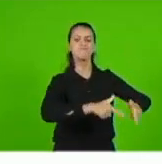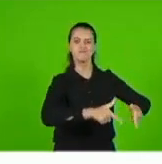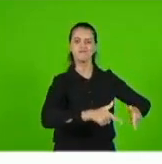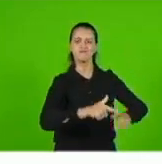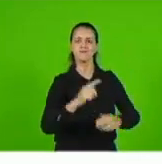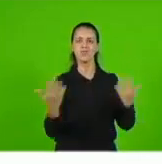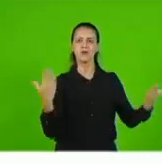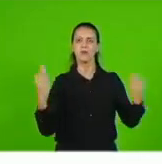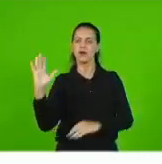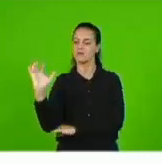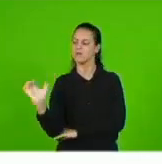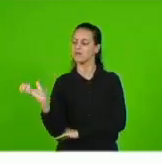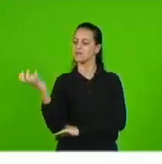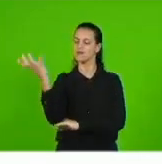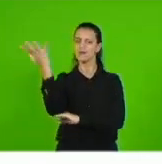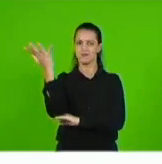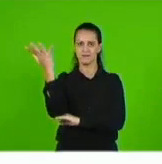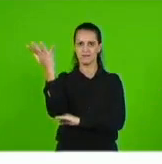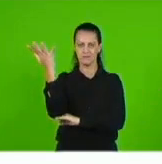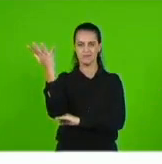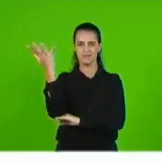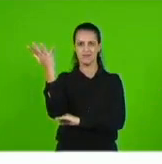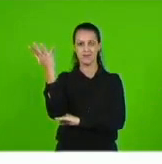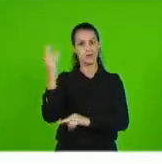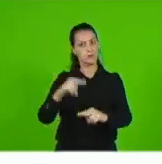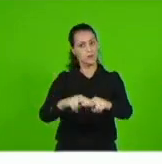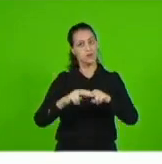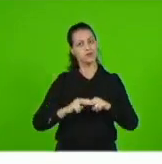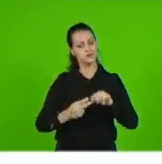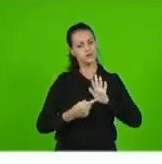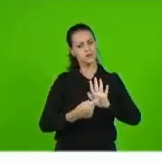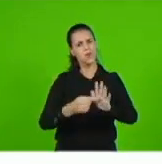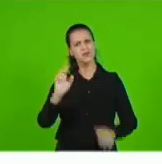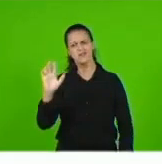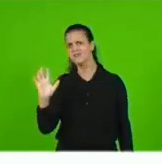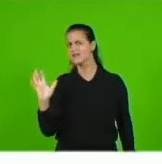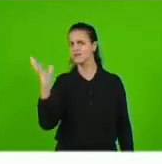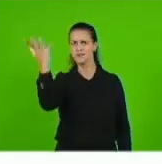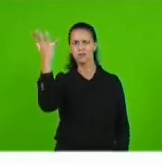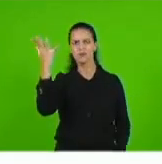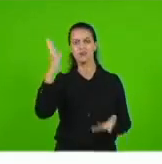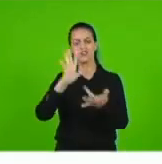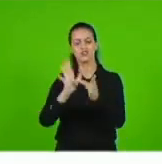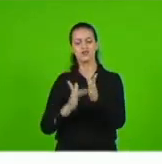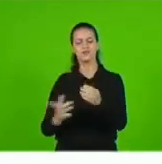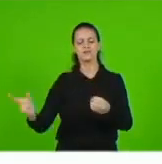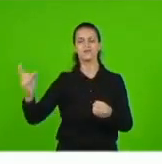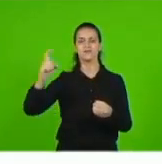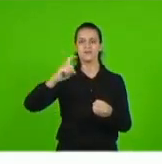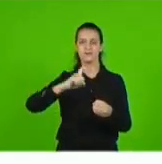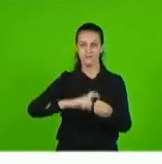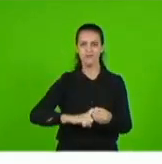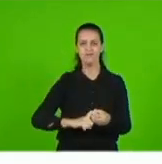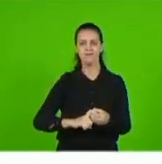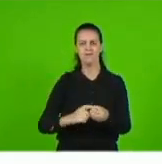has blossomed. So the blossoming of the fig tree is a great sign of the return of